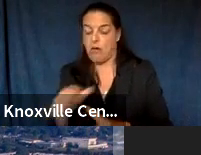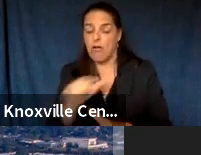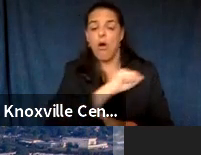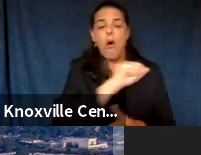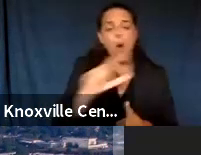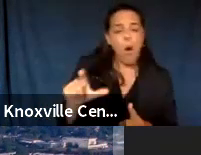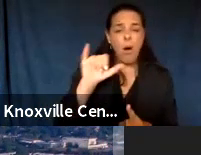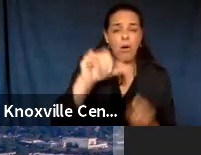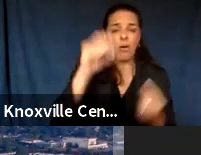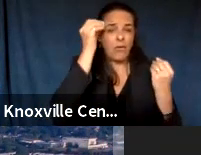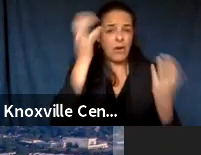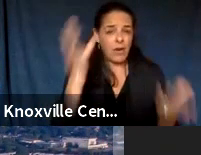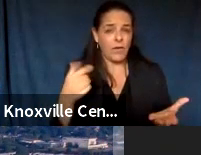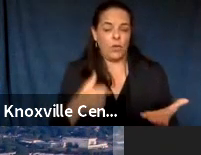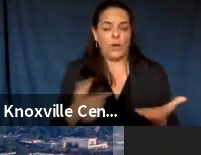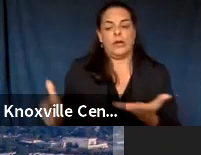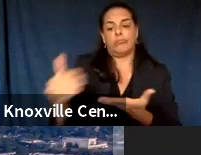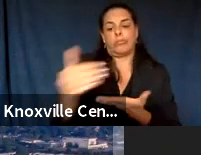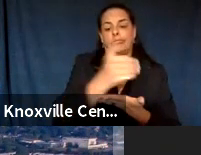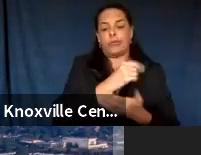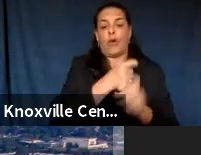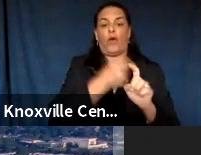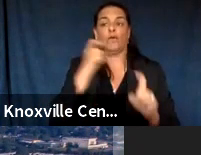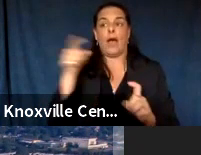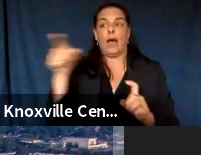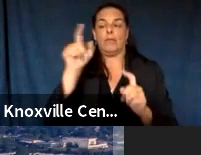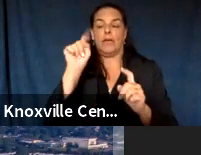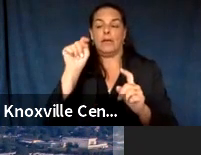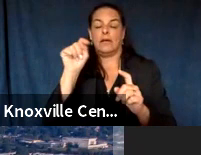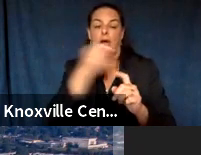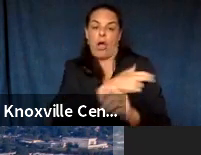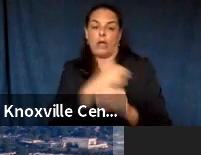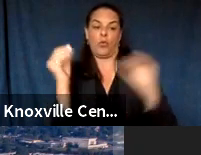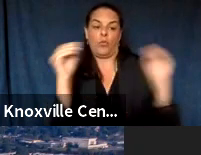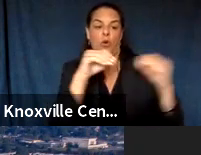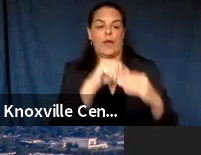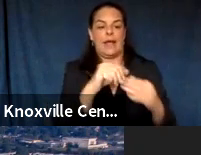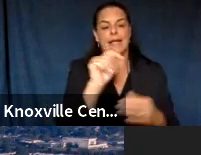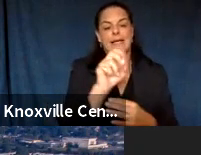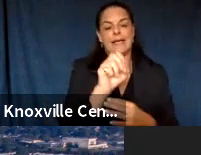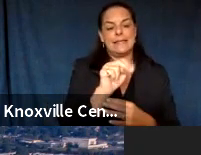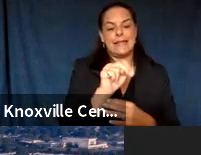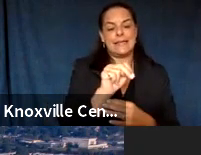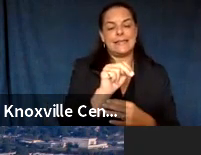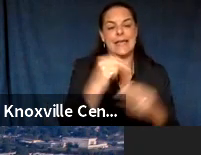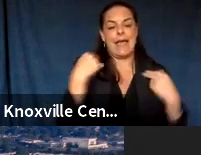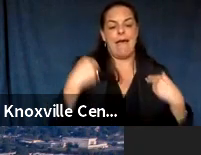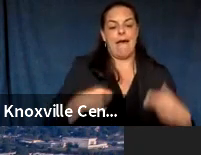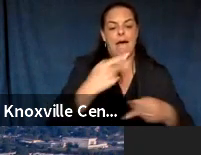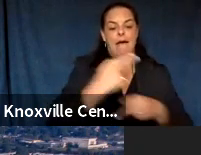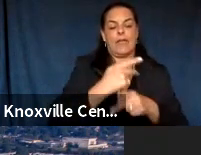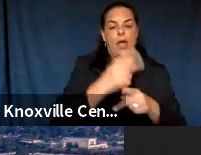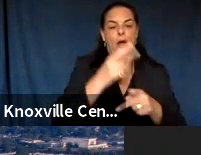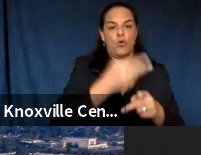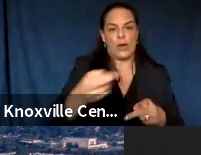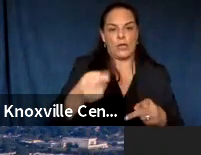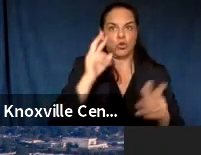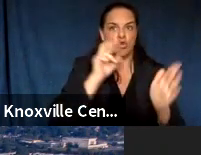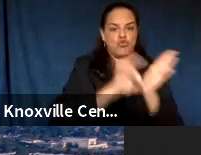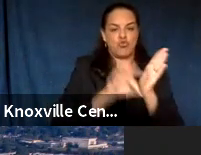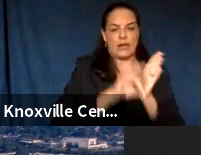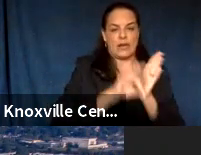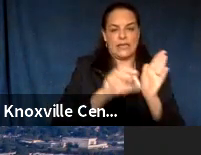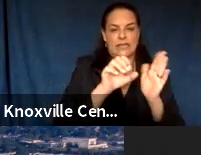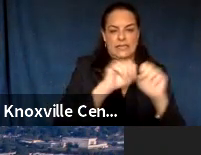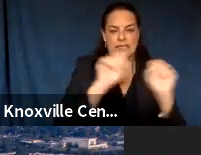information hospitals put in the Tennessee Healthcare Resource Tracking System, or HERTS. It may reflect Knox County,